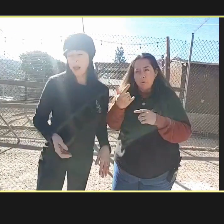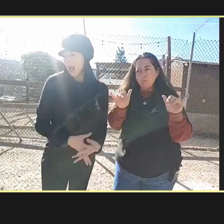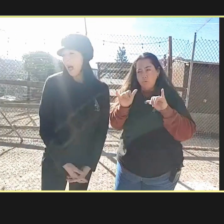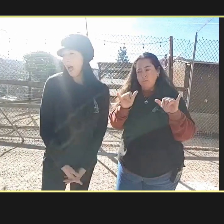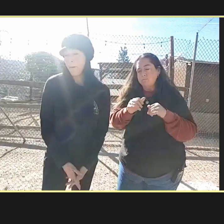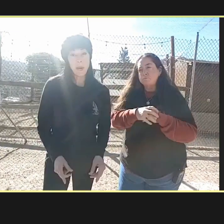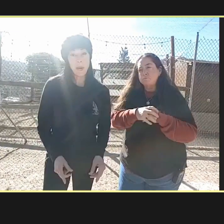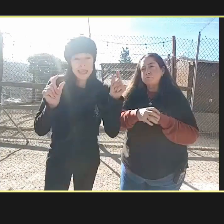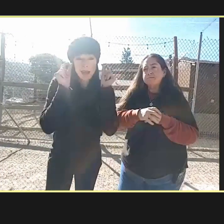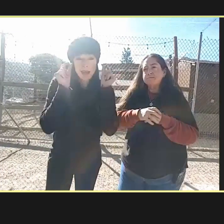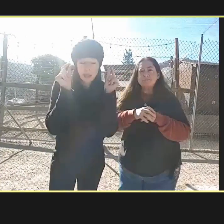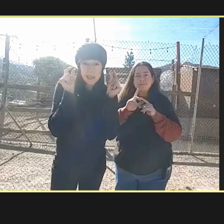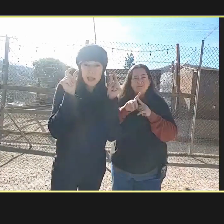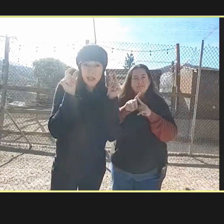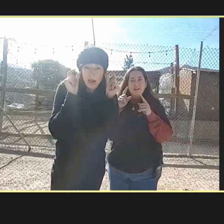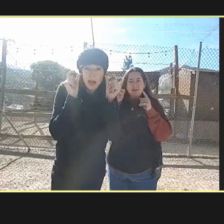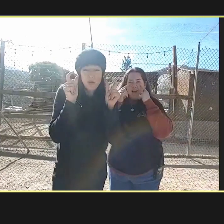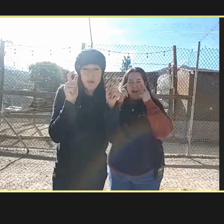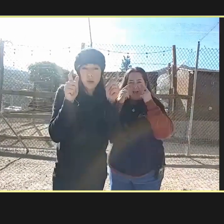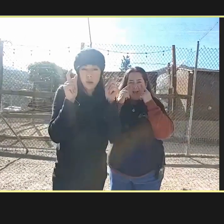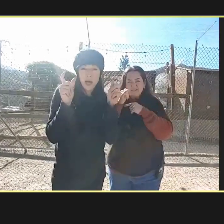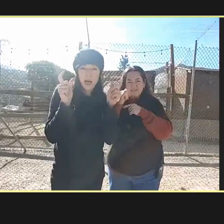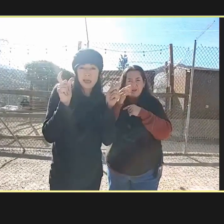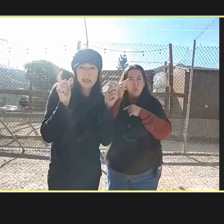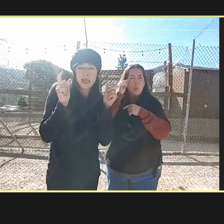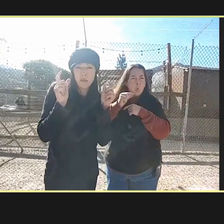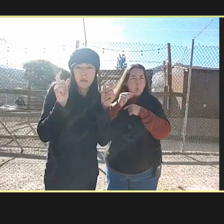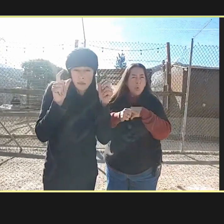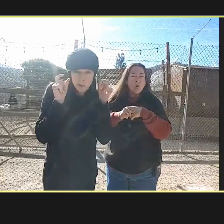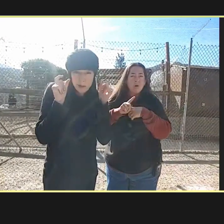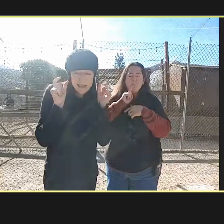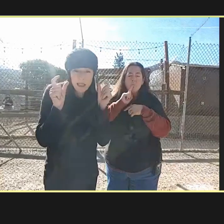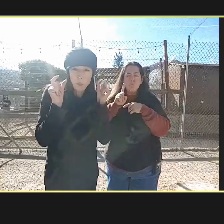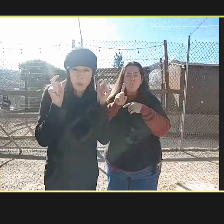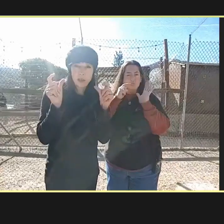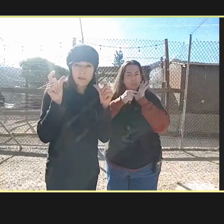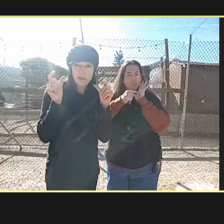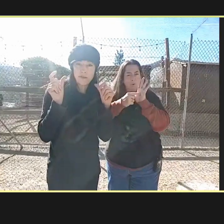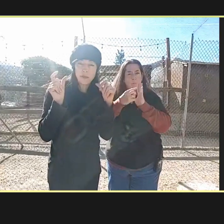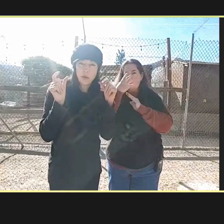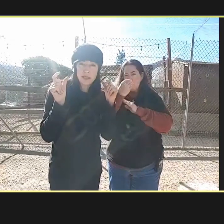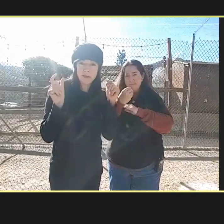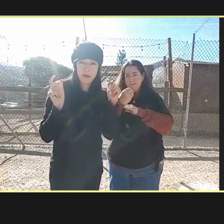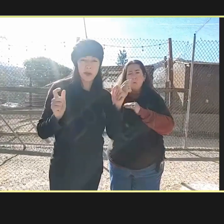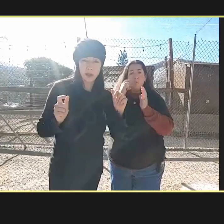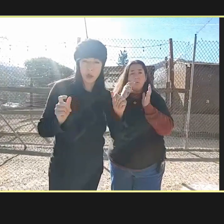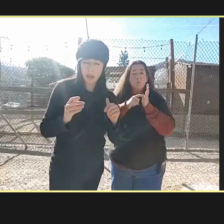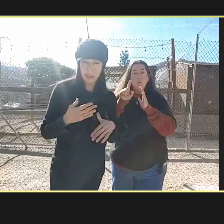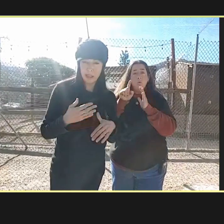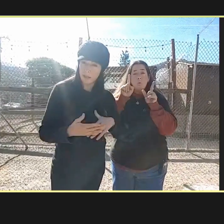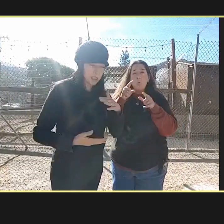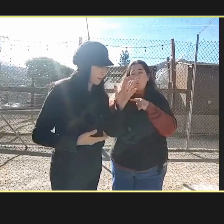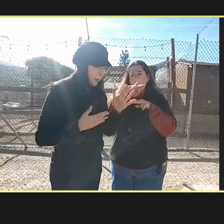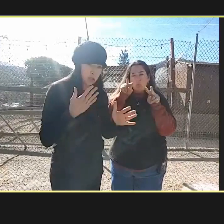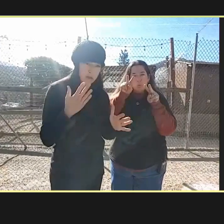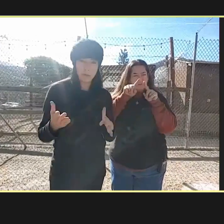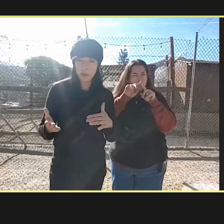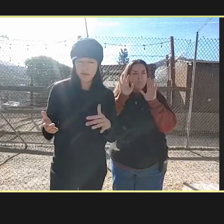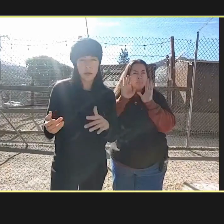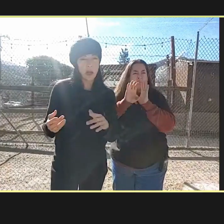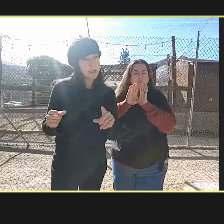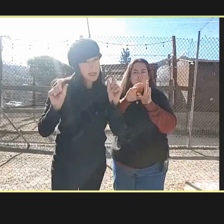of dog as well. But he's got those yellow eyes or the gold eyes that really represent wolves. If you notice, if you ever go and